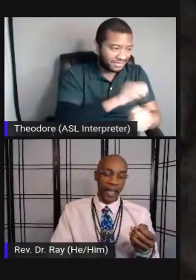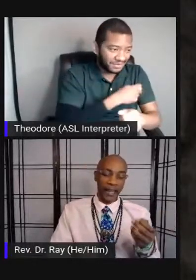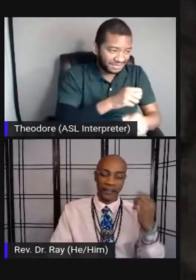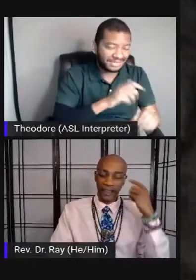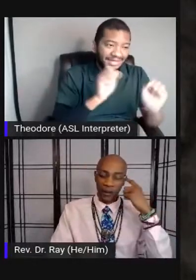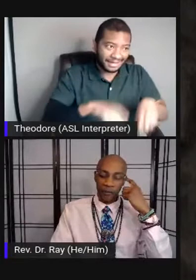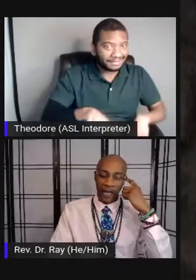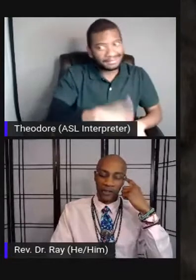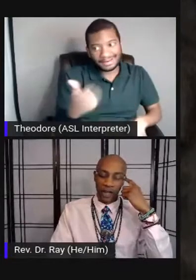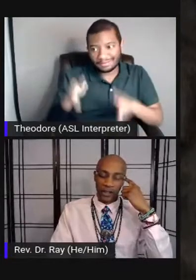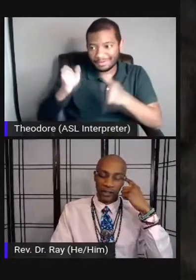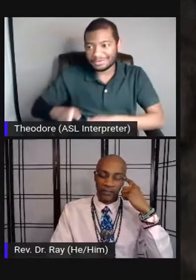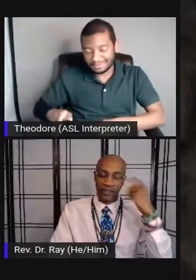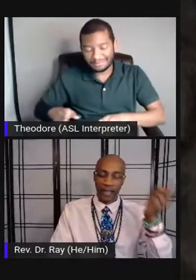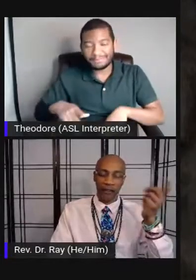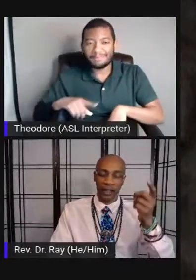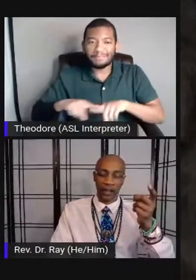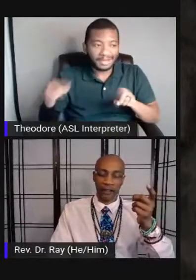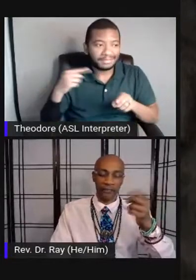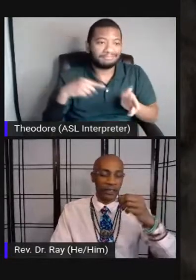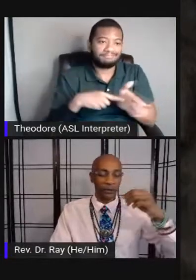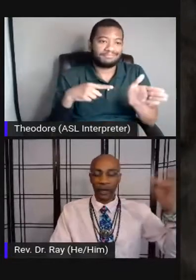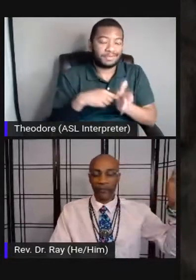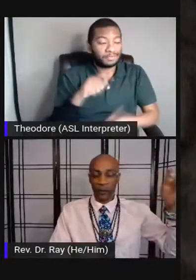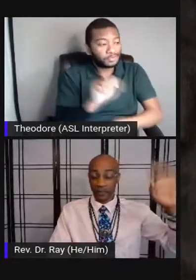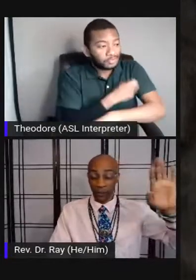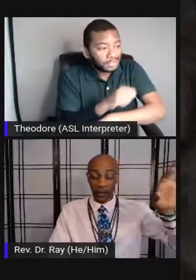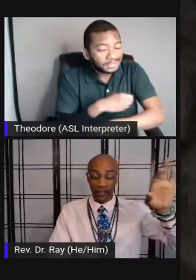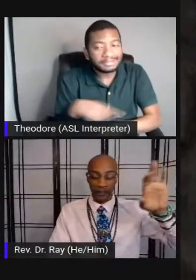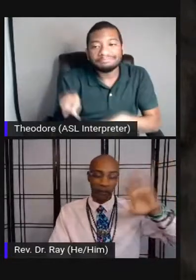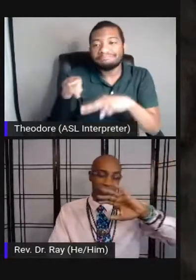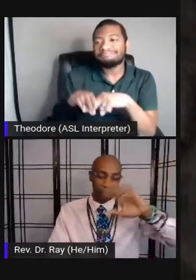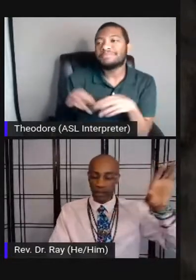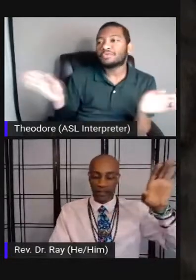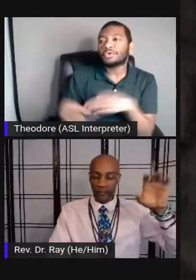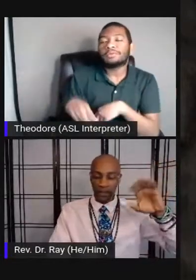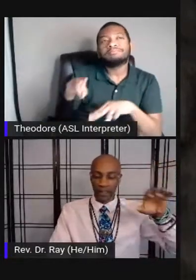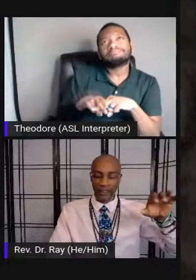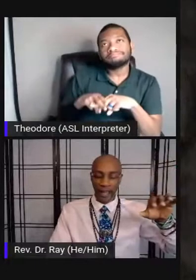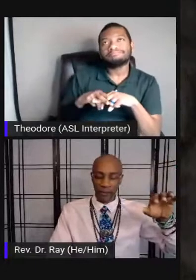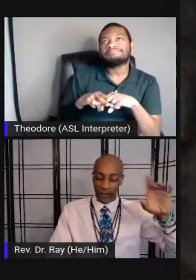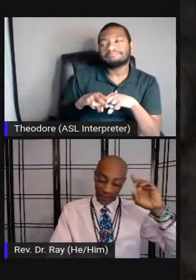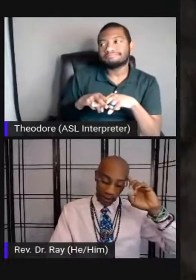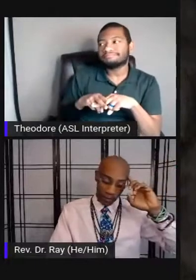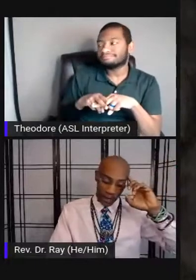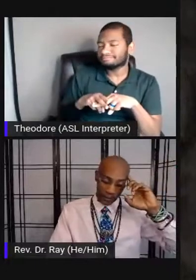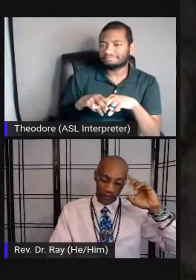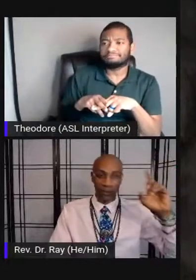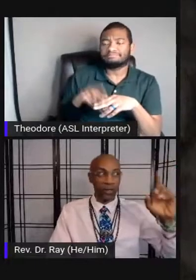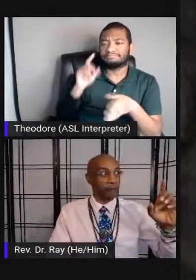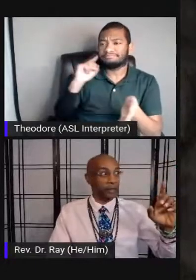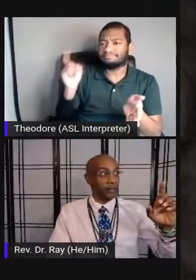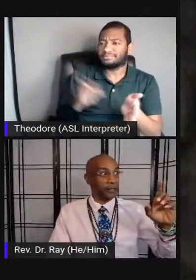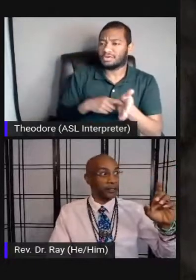and in her imagination, the sound of whatever it was, the wind pushing something against the house, and in her mind,